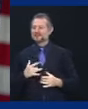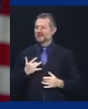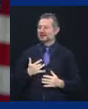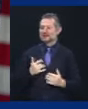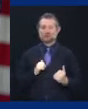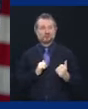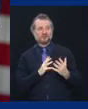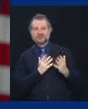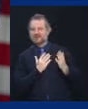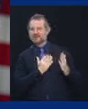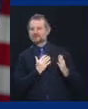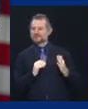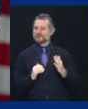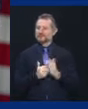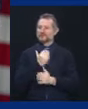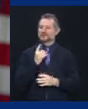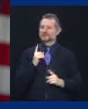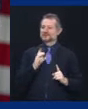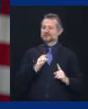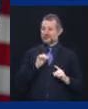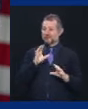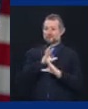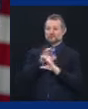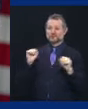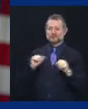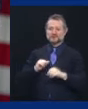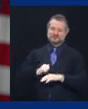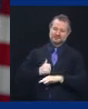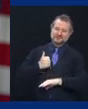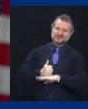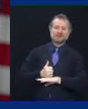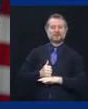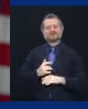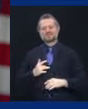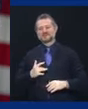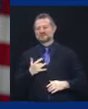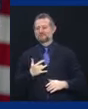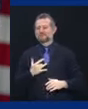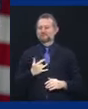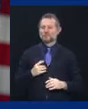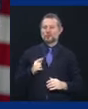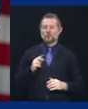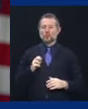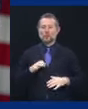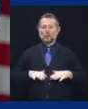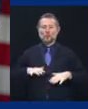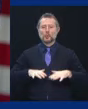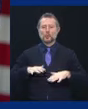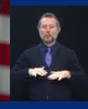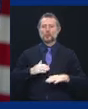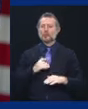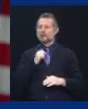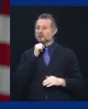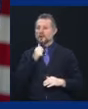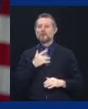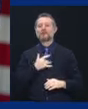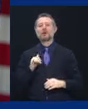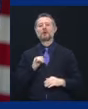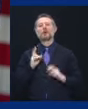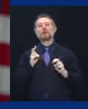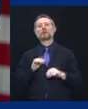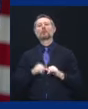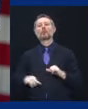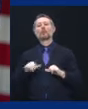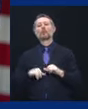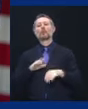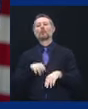tone. You know, the president is not just another person on Twitter normally. People look